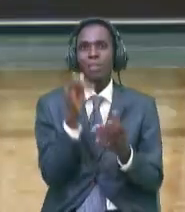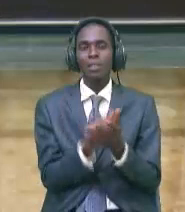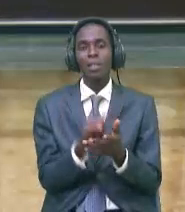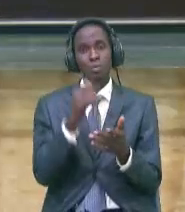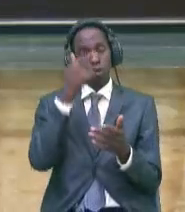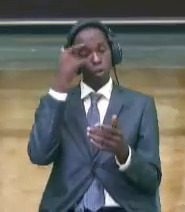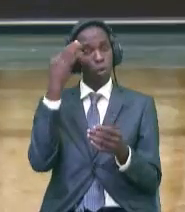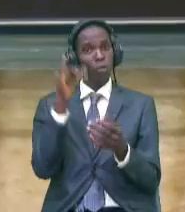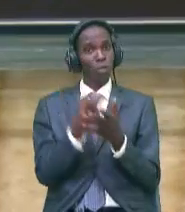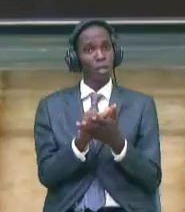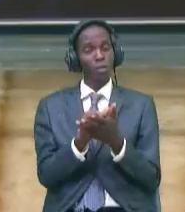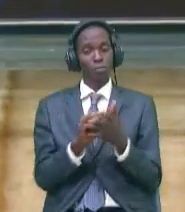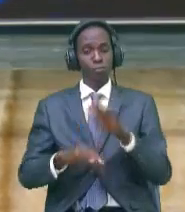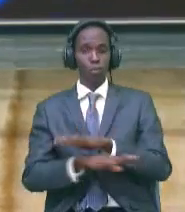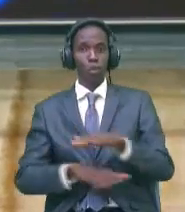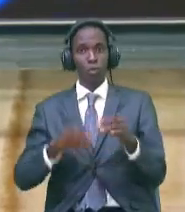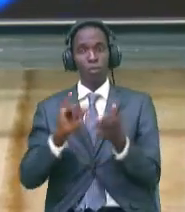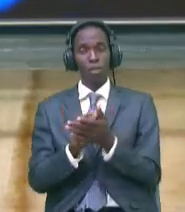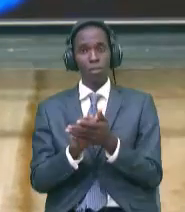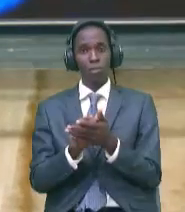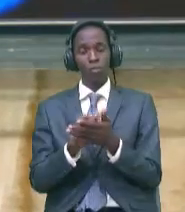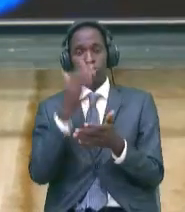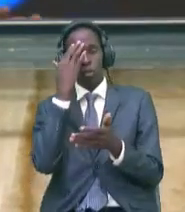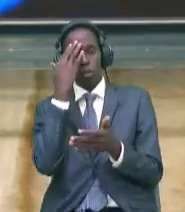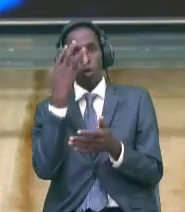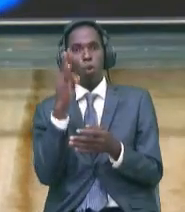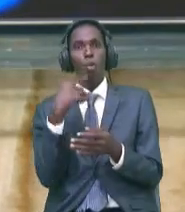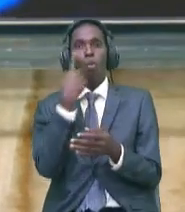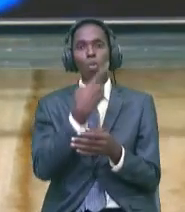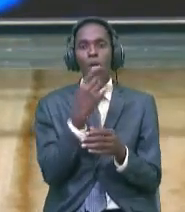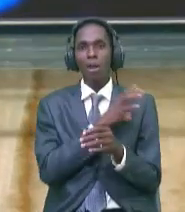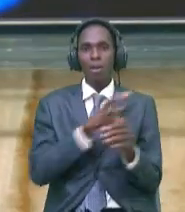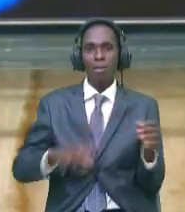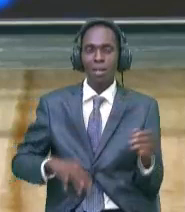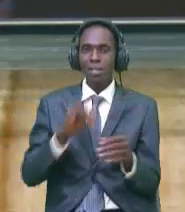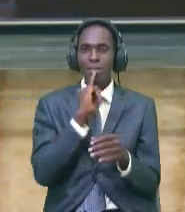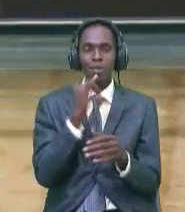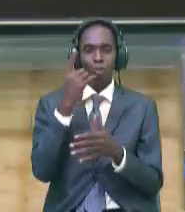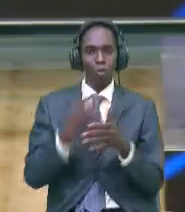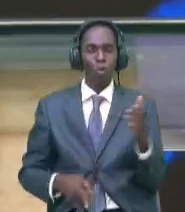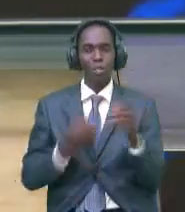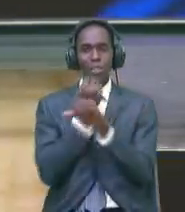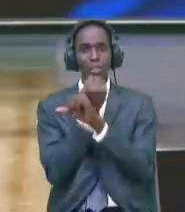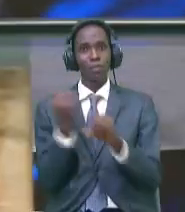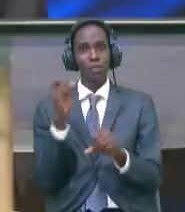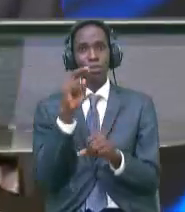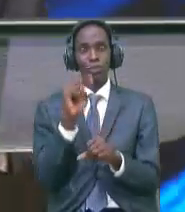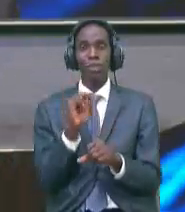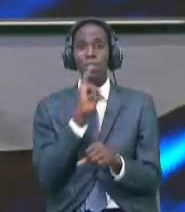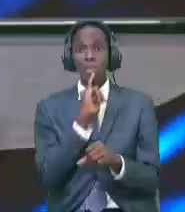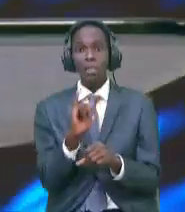knowledge of who God is, who Christ is, what salvation is, you now continue,